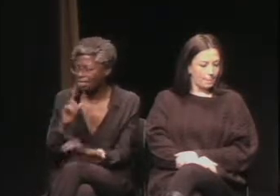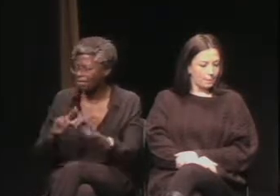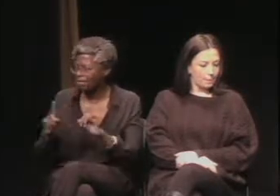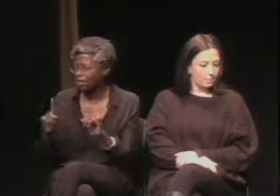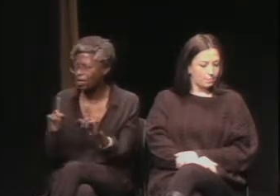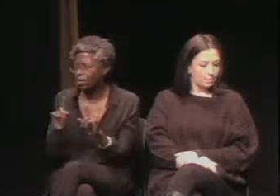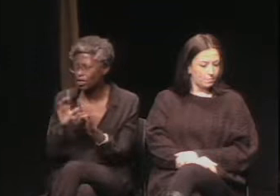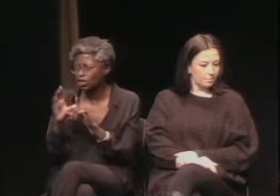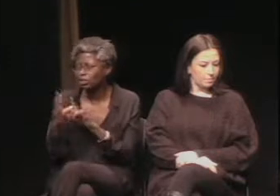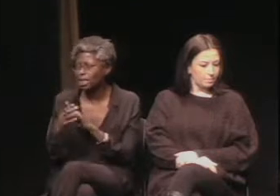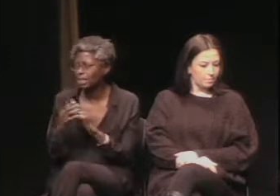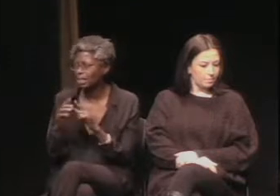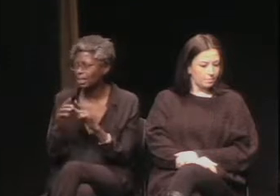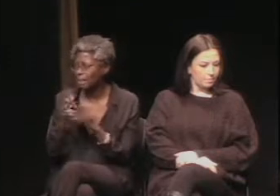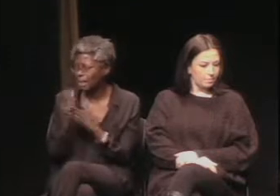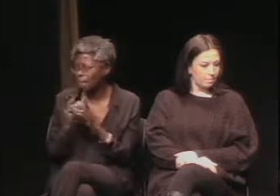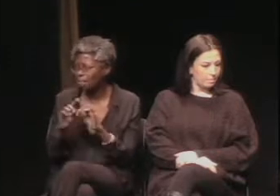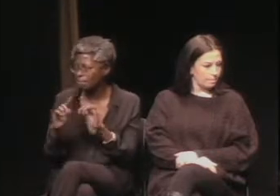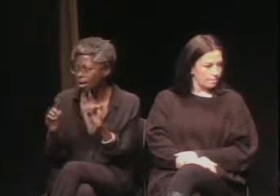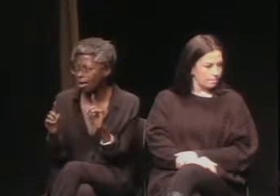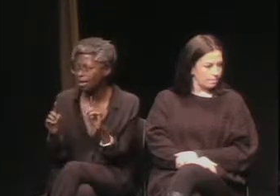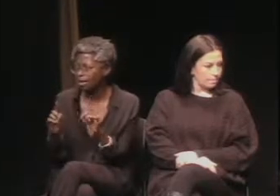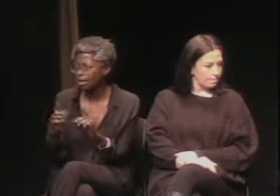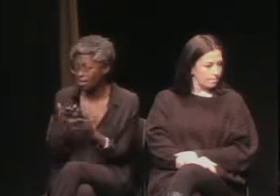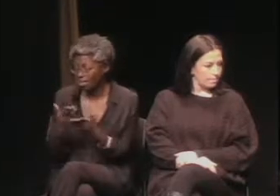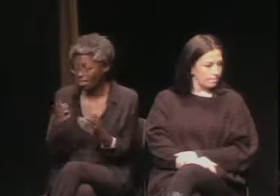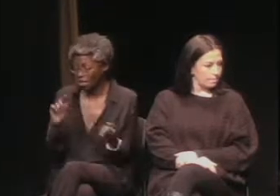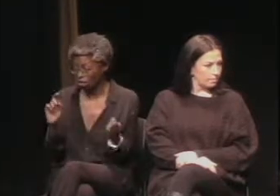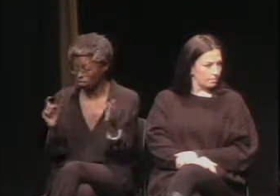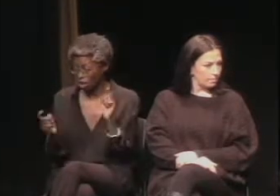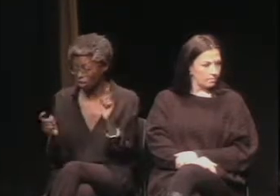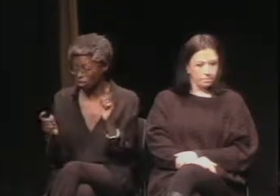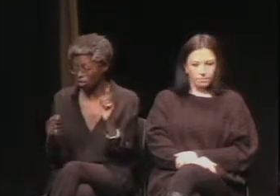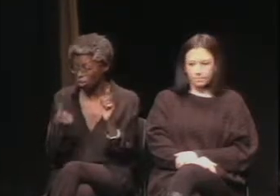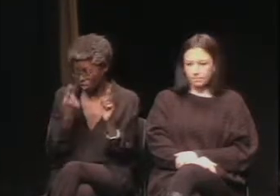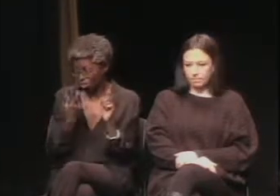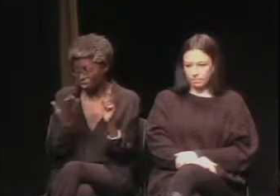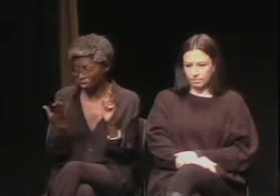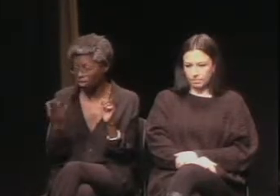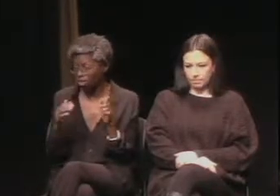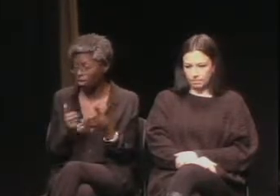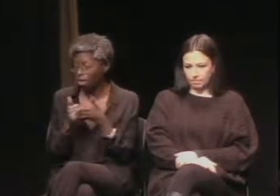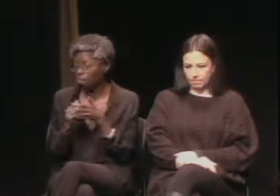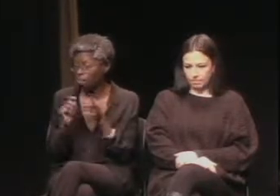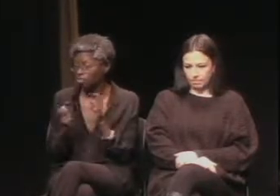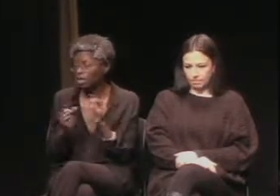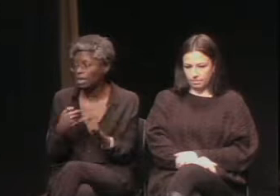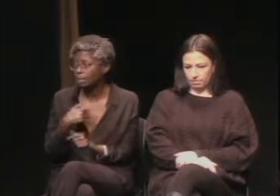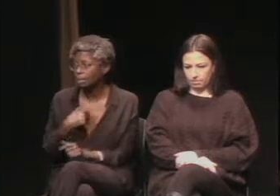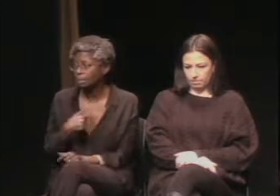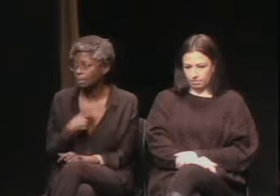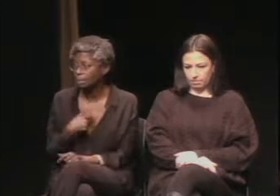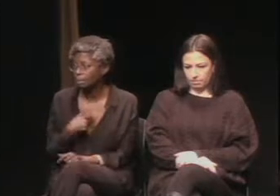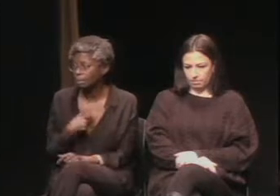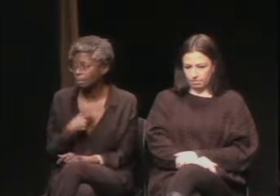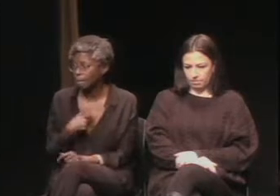some regard, but the thing that changed, one of the things that helped change for me is when I